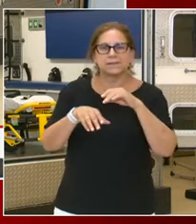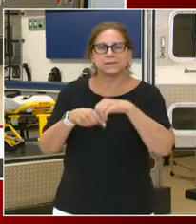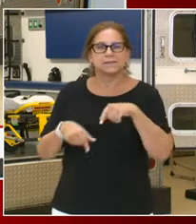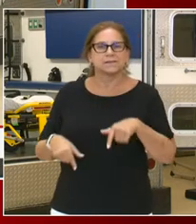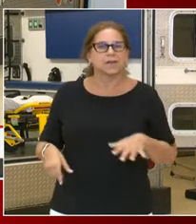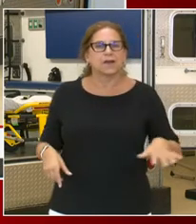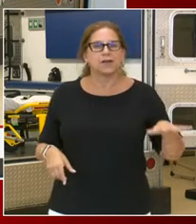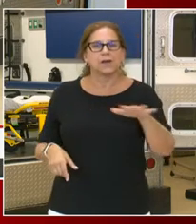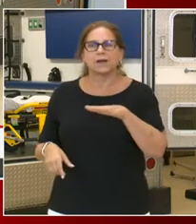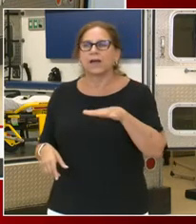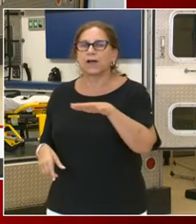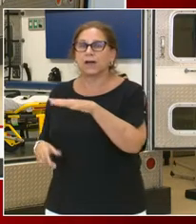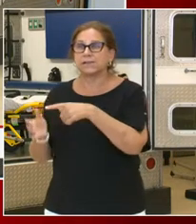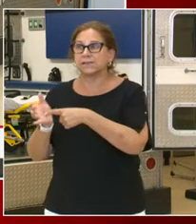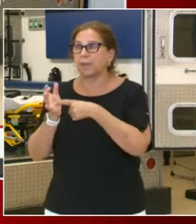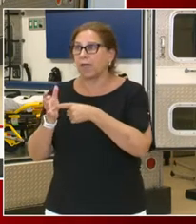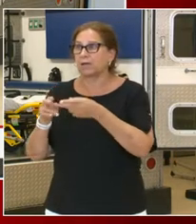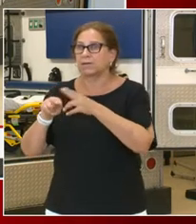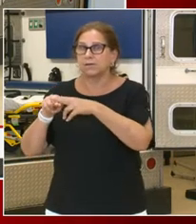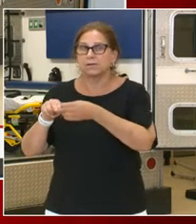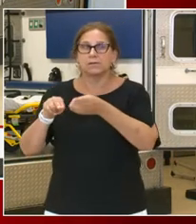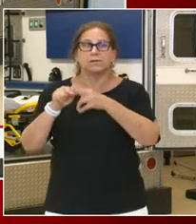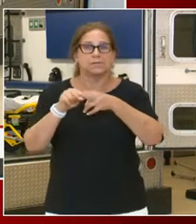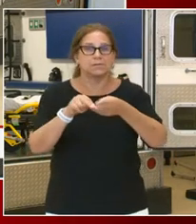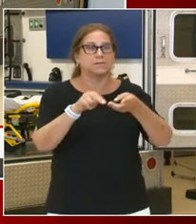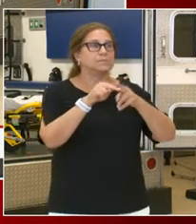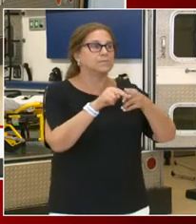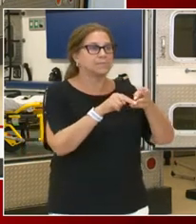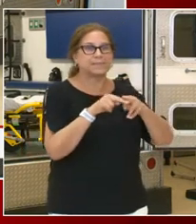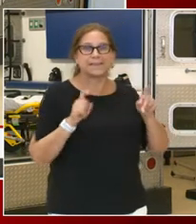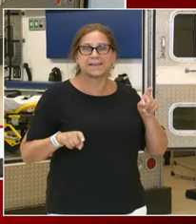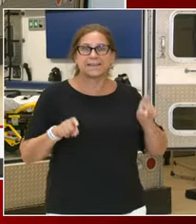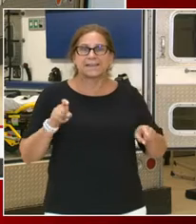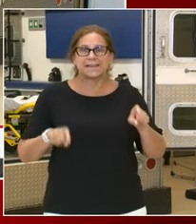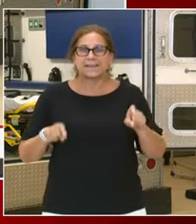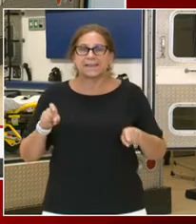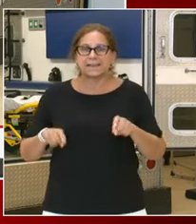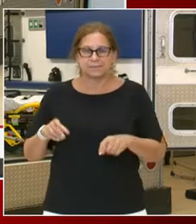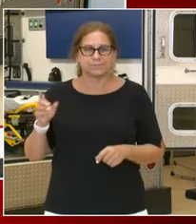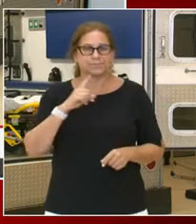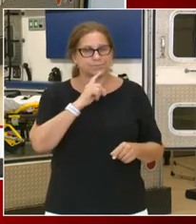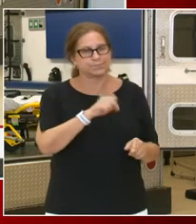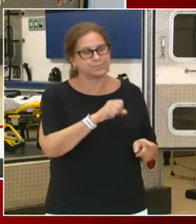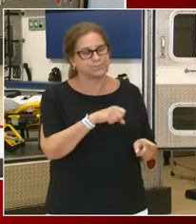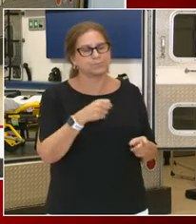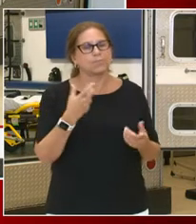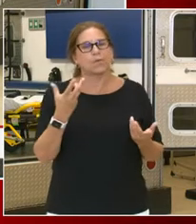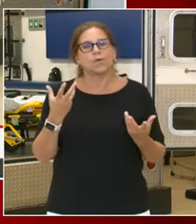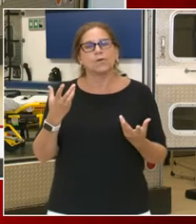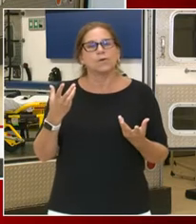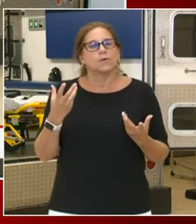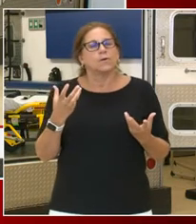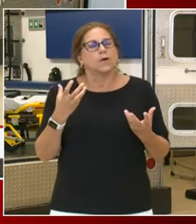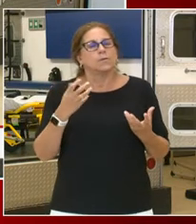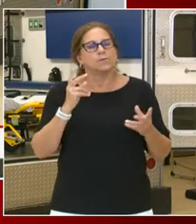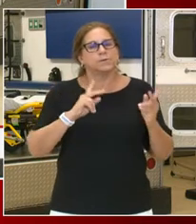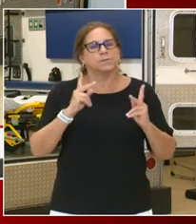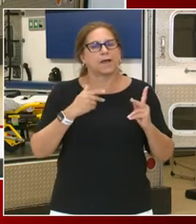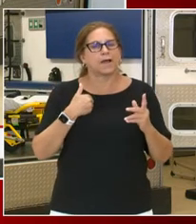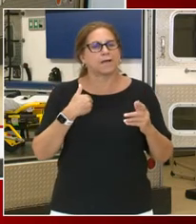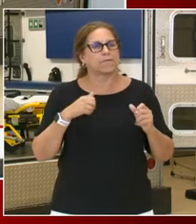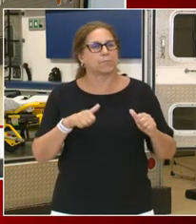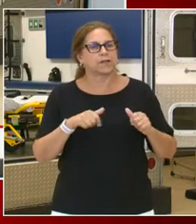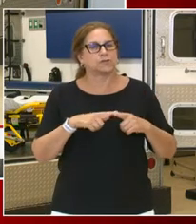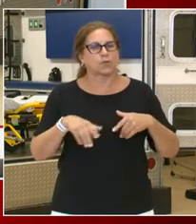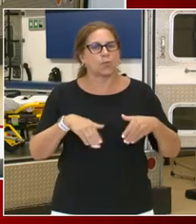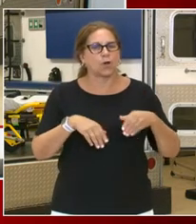know it's exciting. I feel like I can't walk through any neighborhood across the district without seeing, young babies and strollers and young parents taking their kids around,